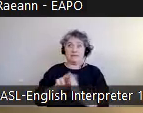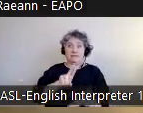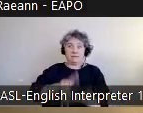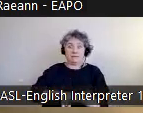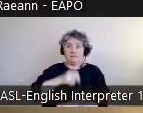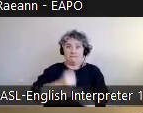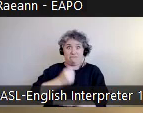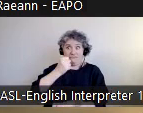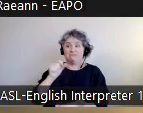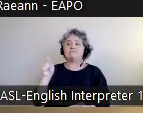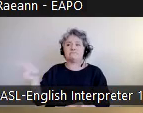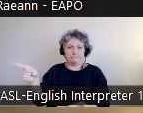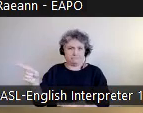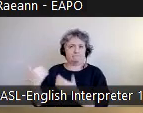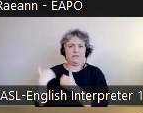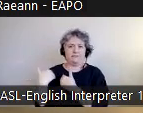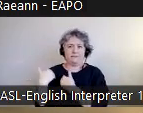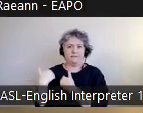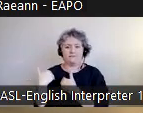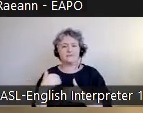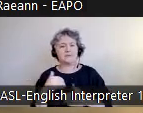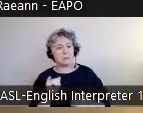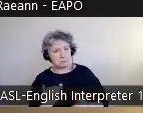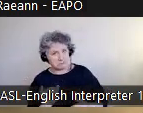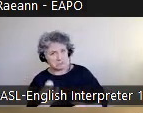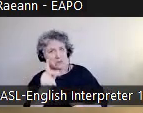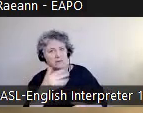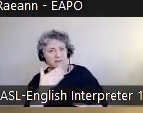All right, so I think we have time for a couple more questions.